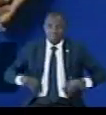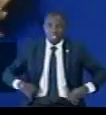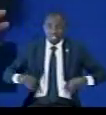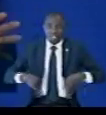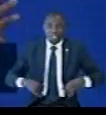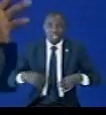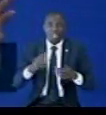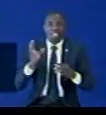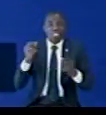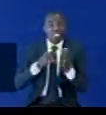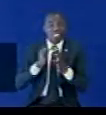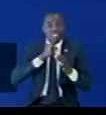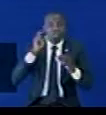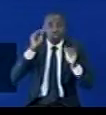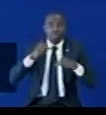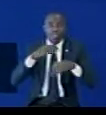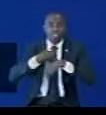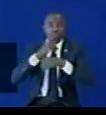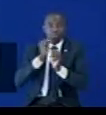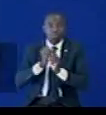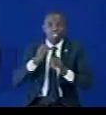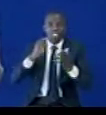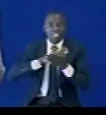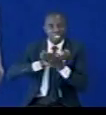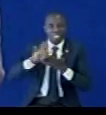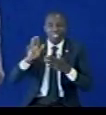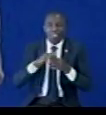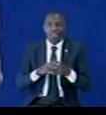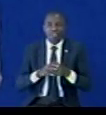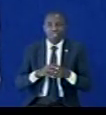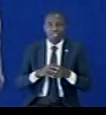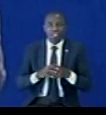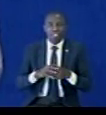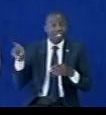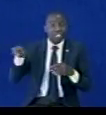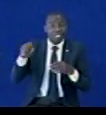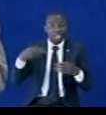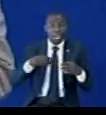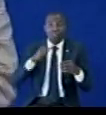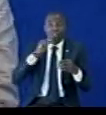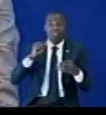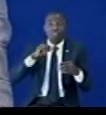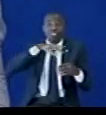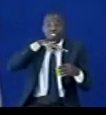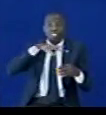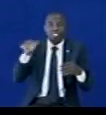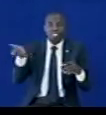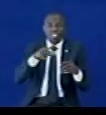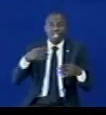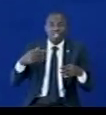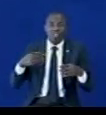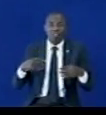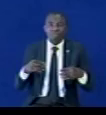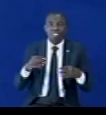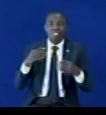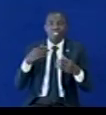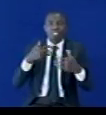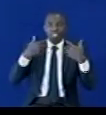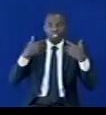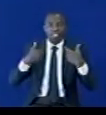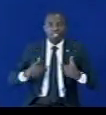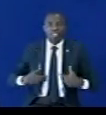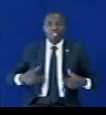clean and white. It says they have not defiled their garments, and they shall walk with